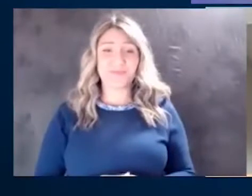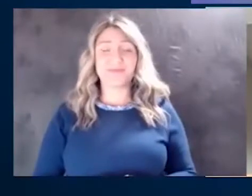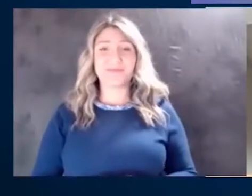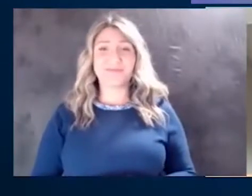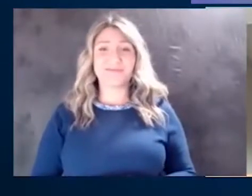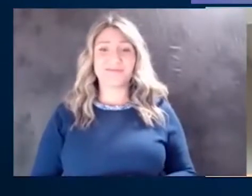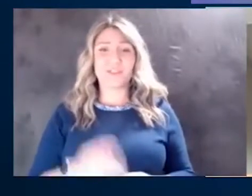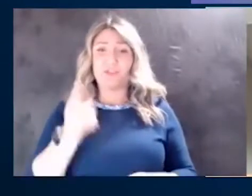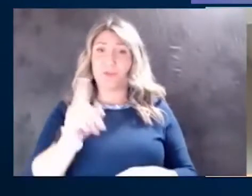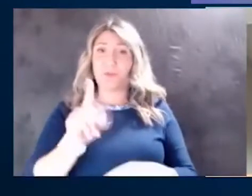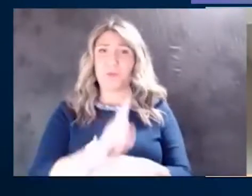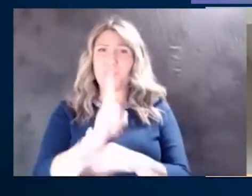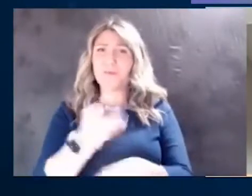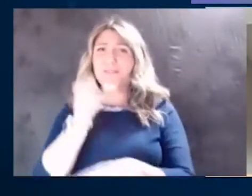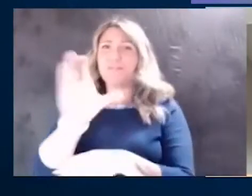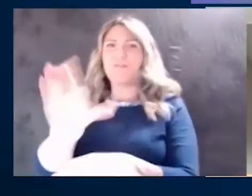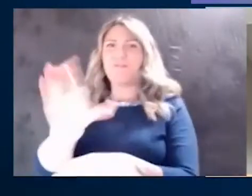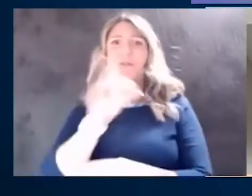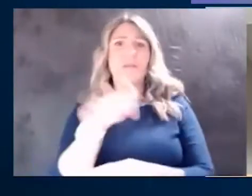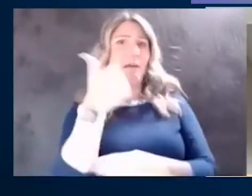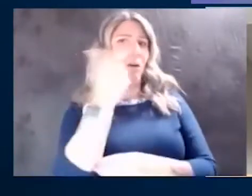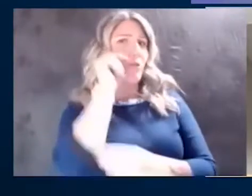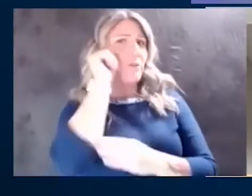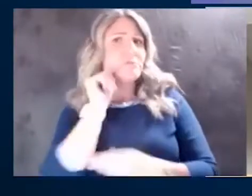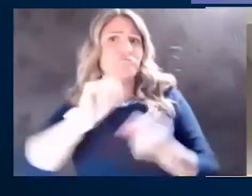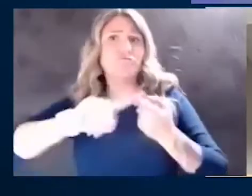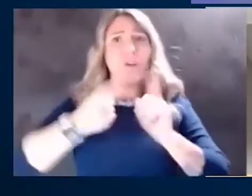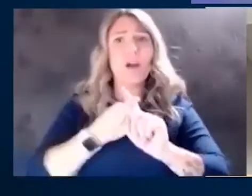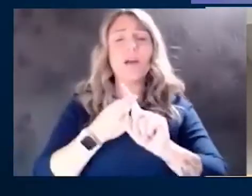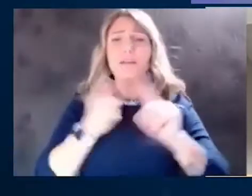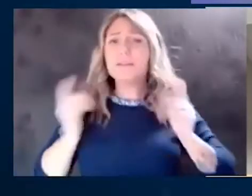gotten other teenage friends to help or to get them vaccinated?